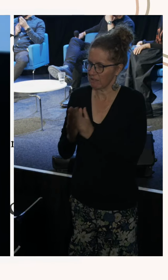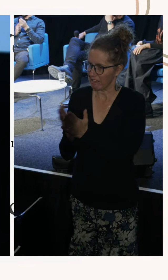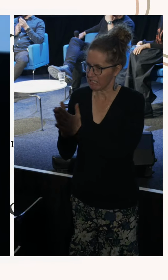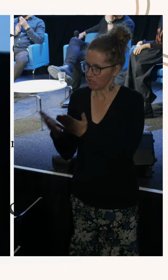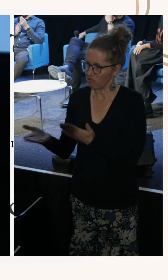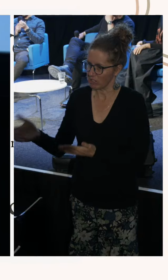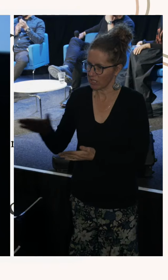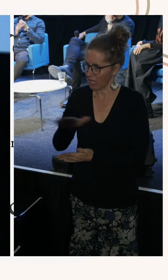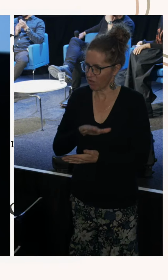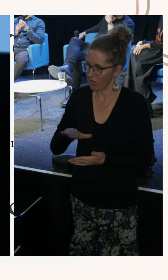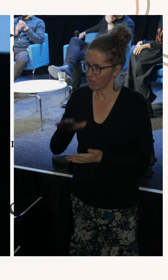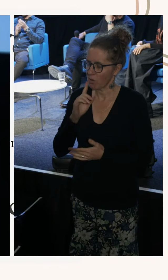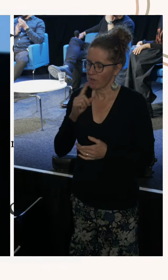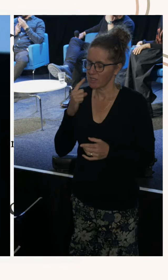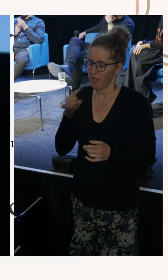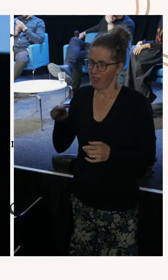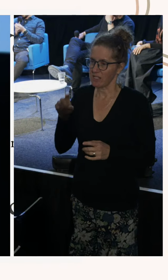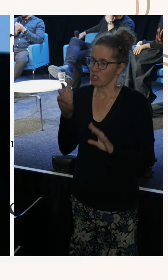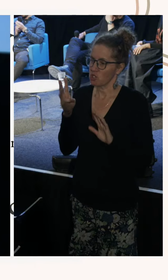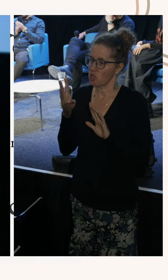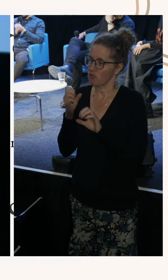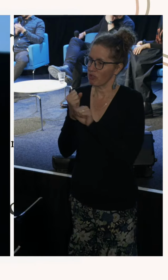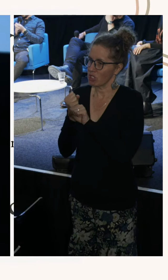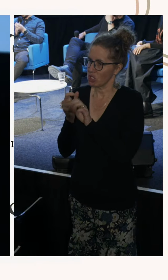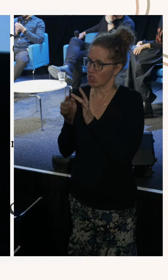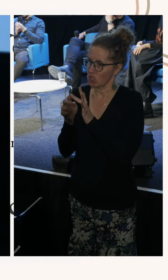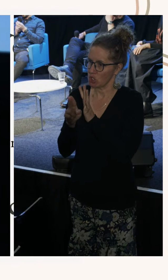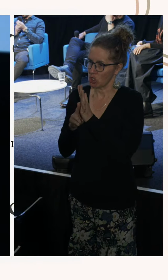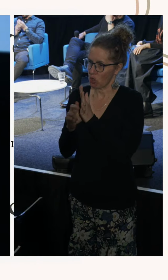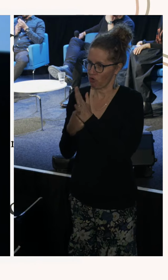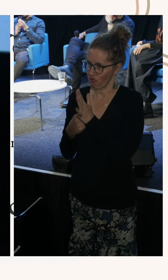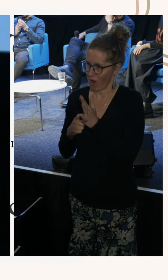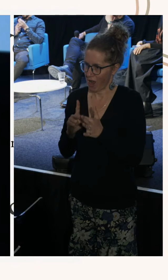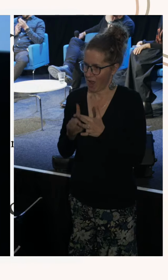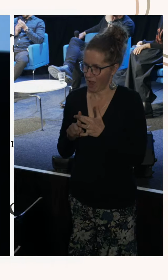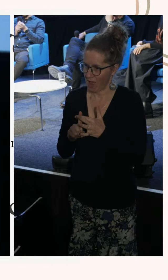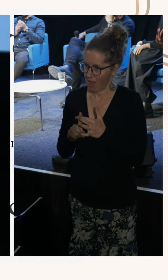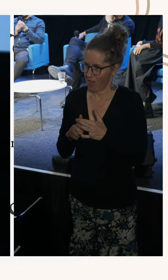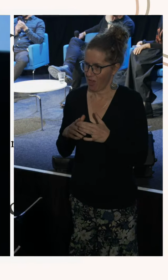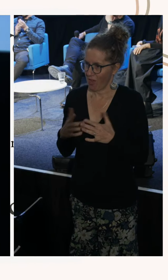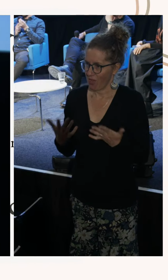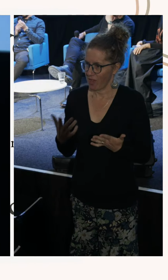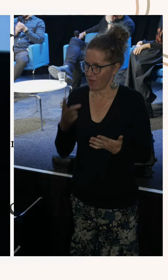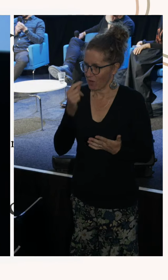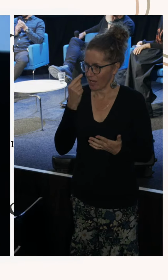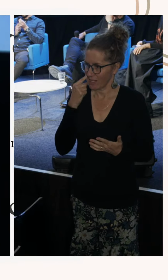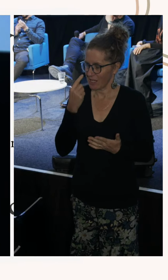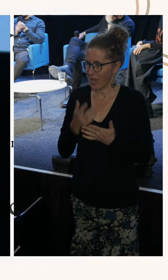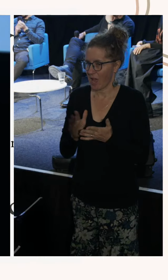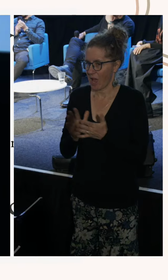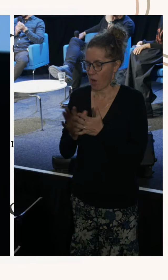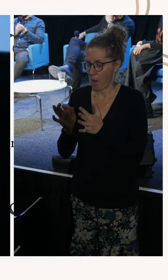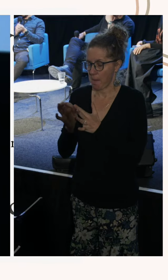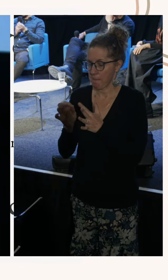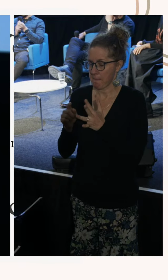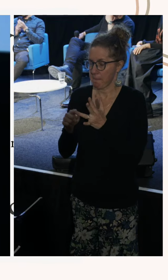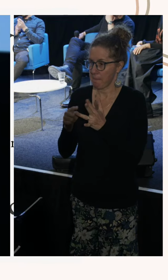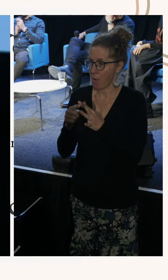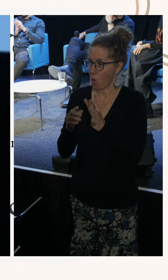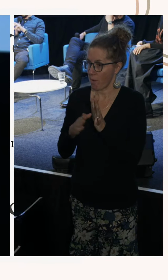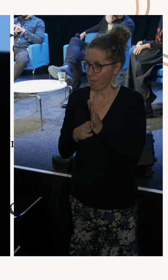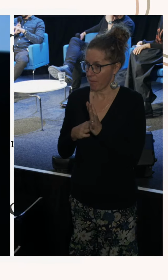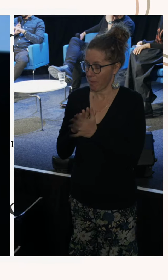we understand it as a tertiary genre, we're able to see how the meaning of a poem can be